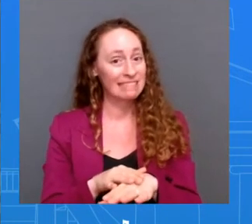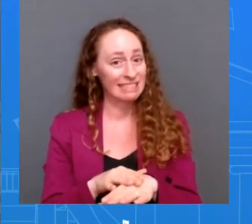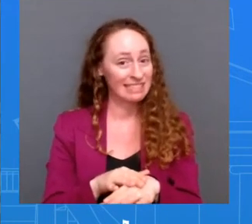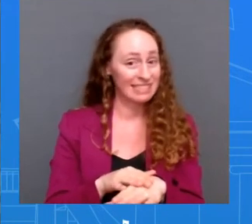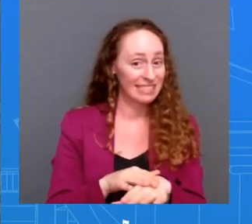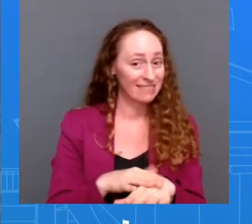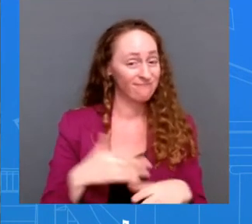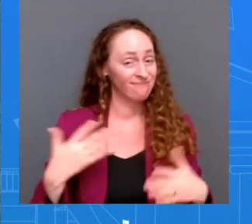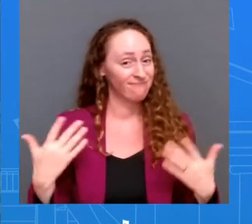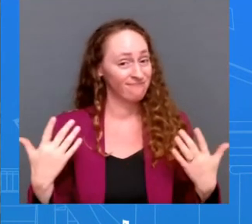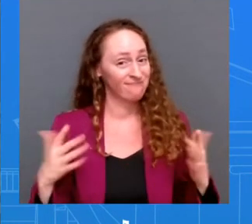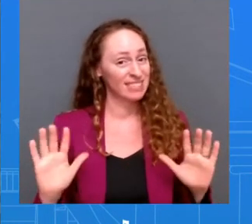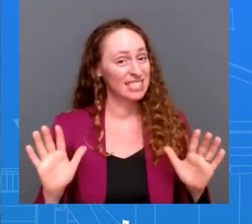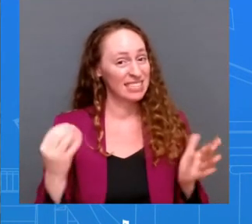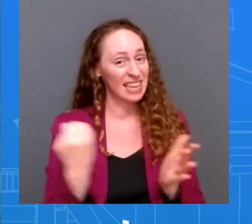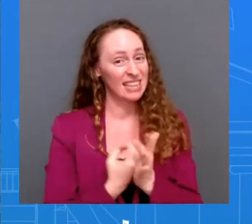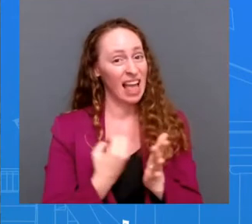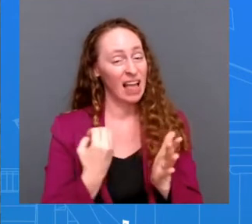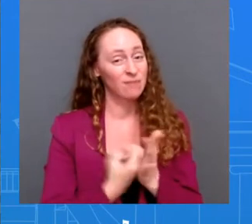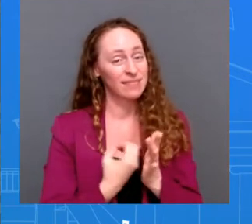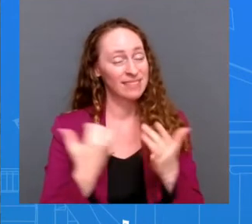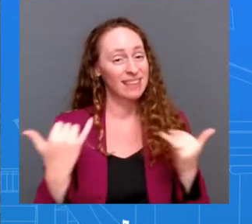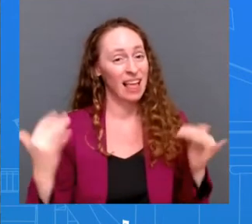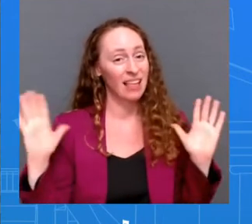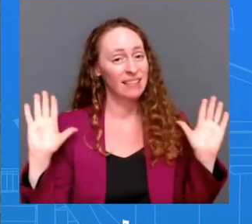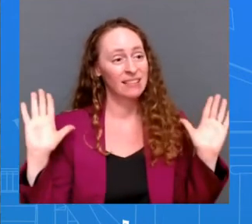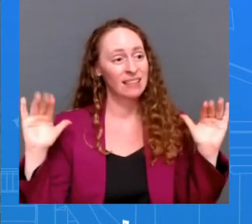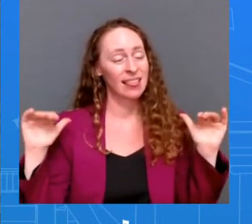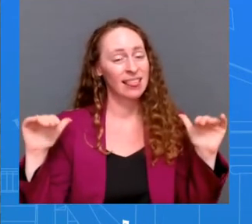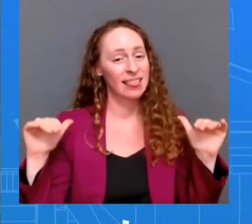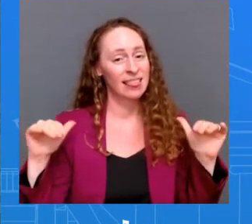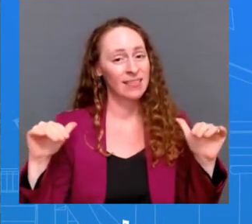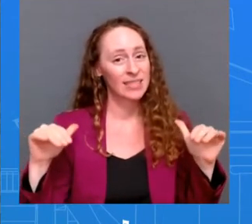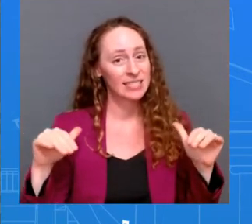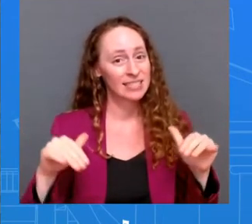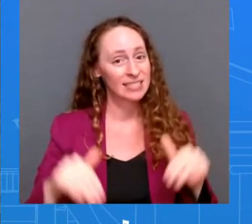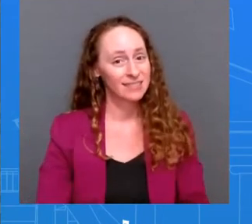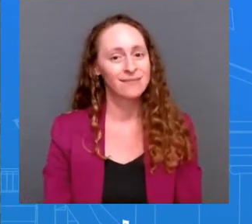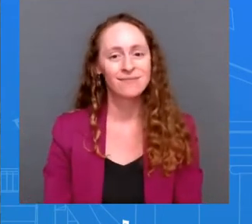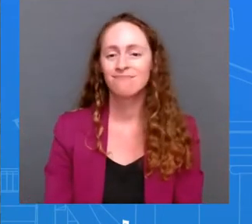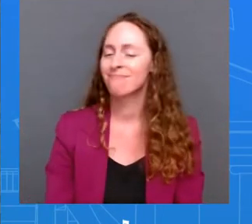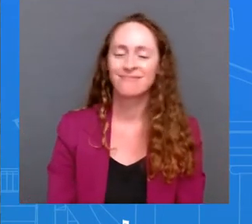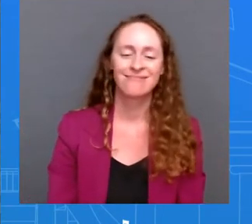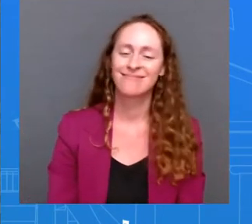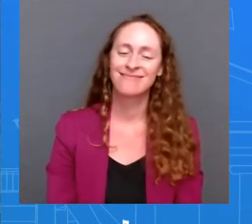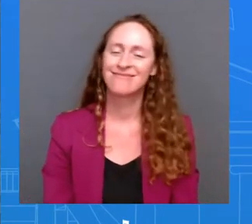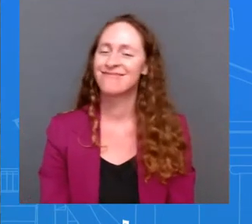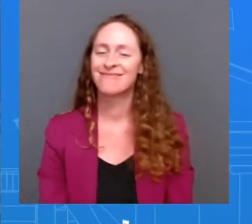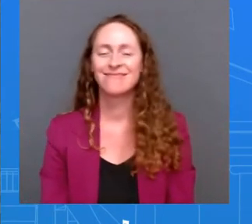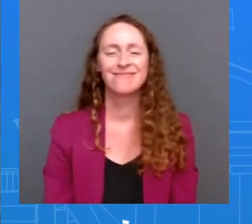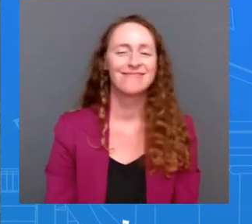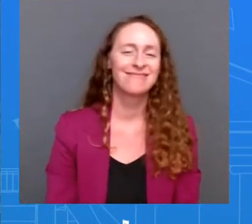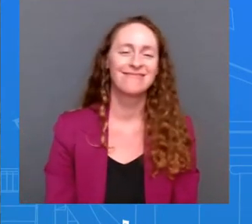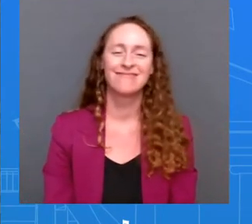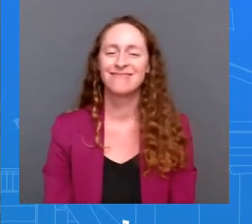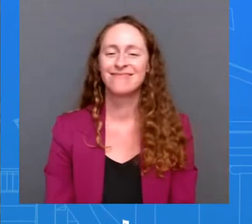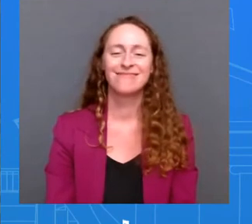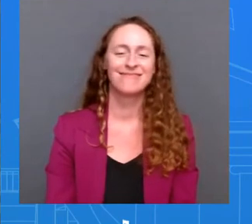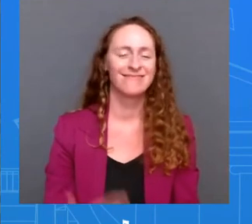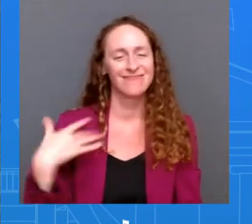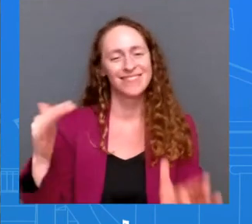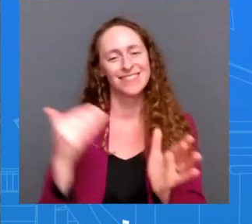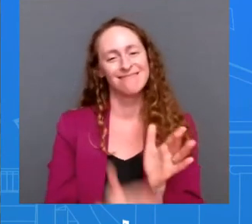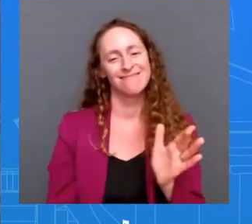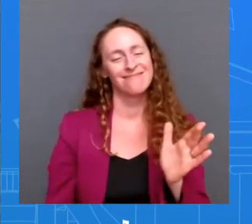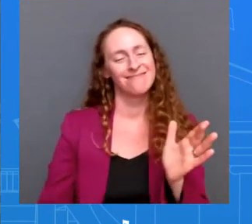for many months now, we are in a, and the president, including the president, has been saying that we are in a transition to a stable and steady